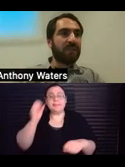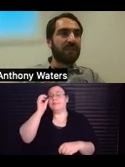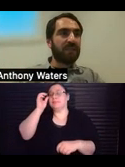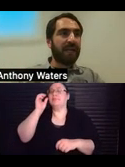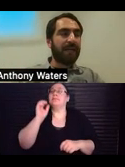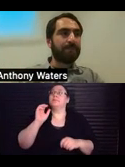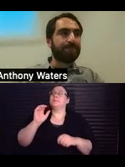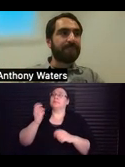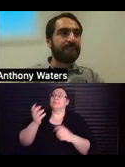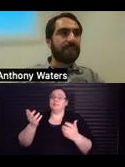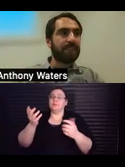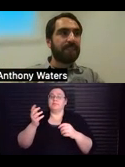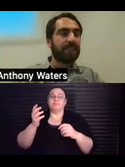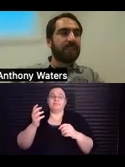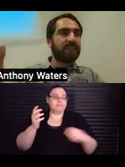about